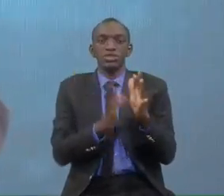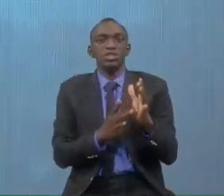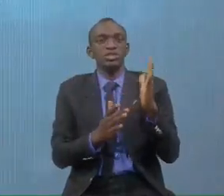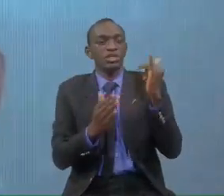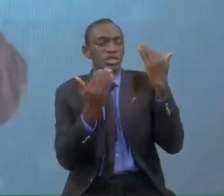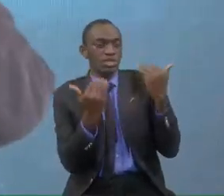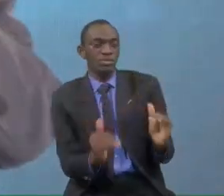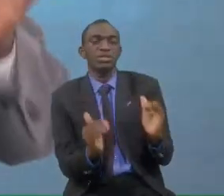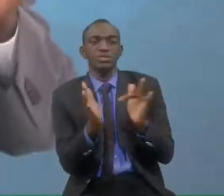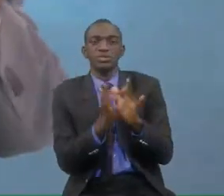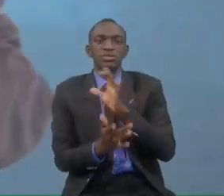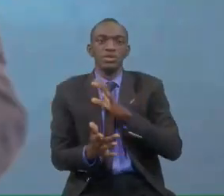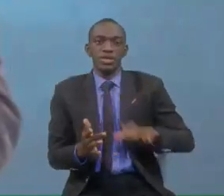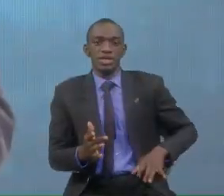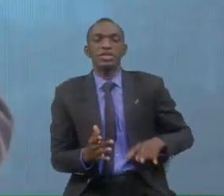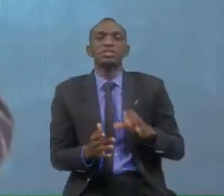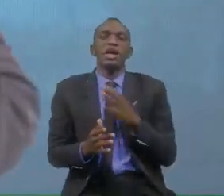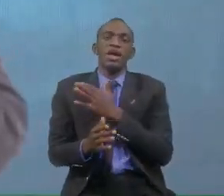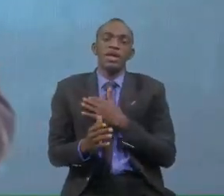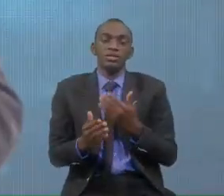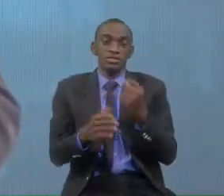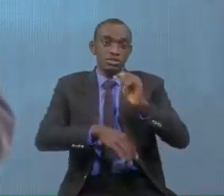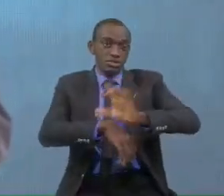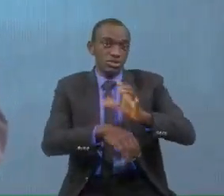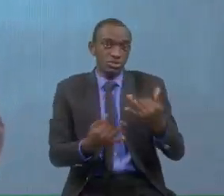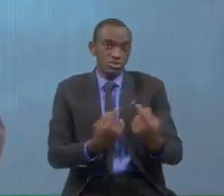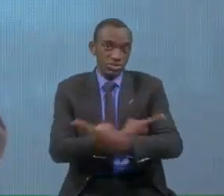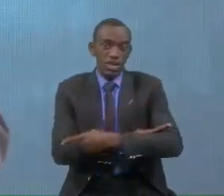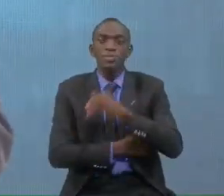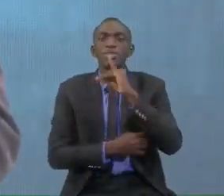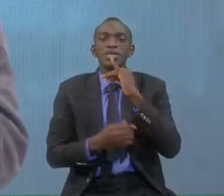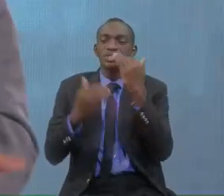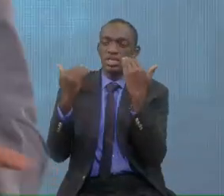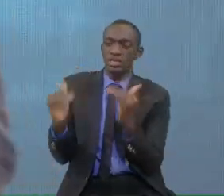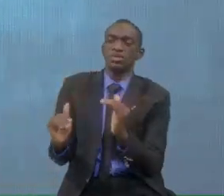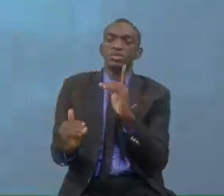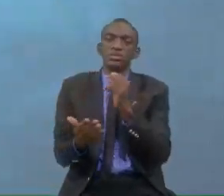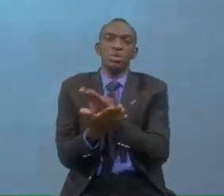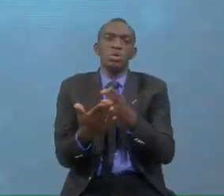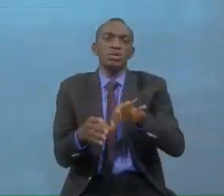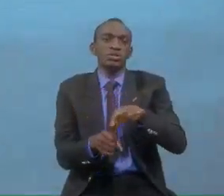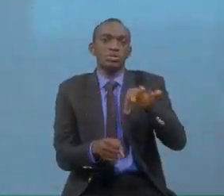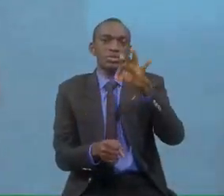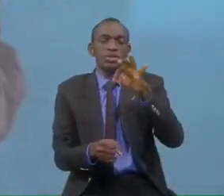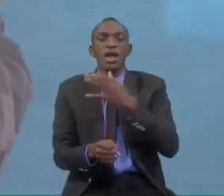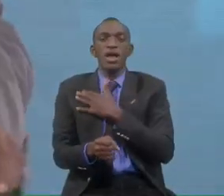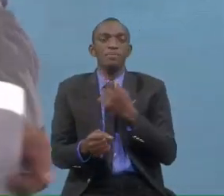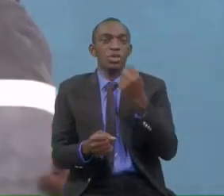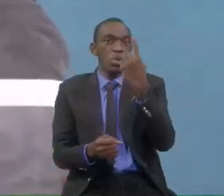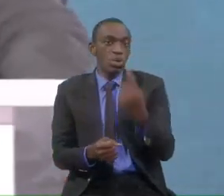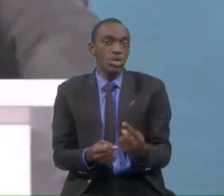The church today is limiting the Holy Ghost. And the only way we can have